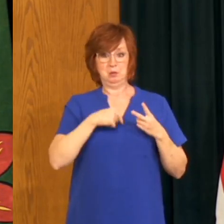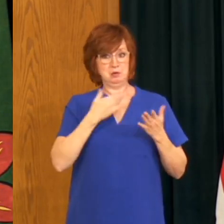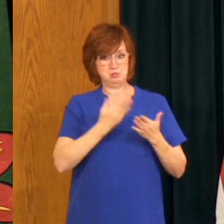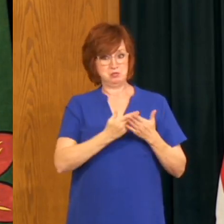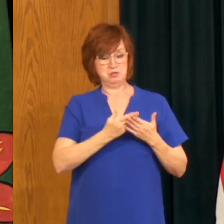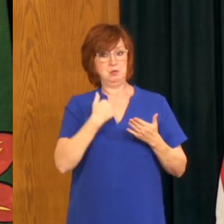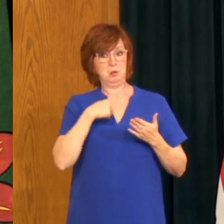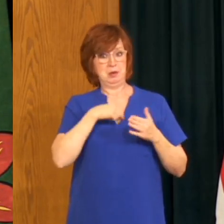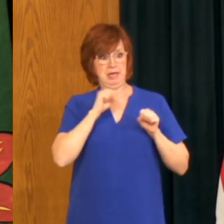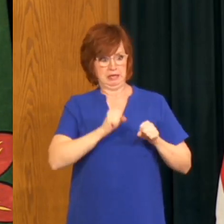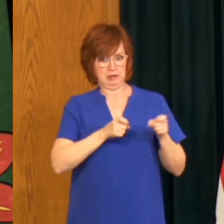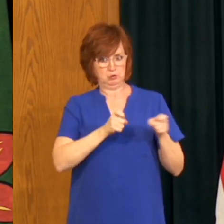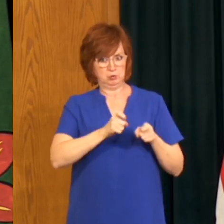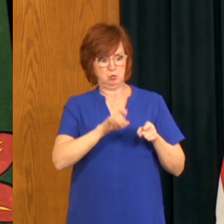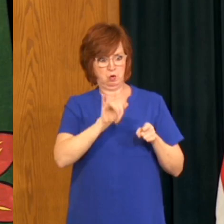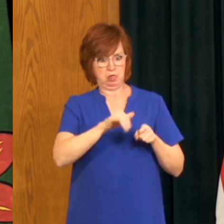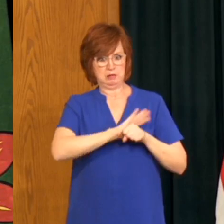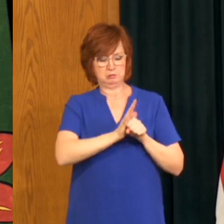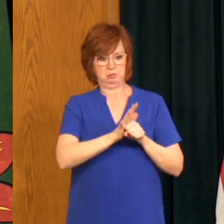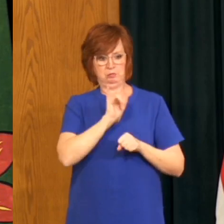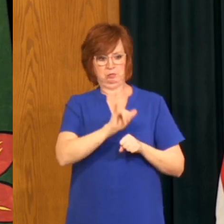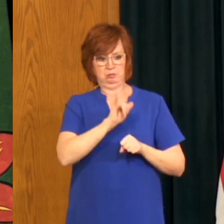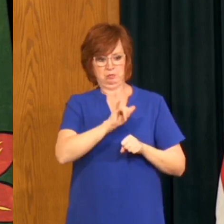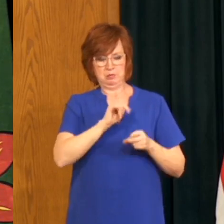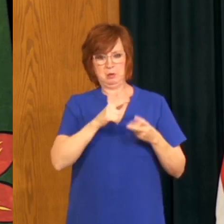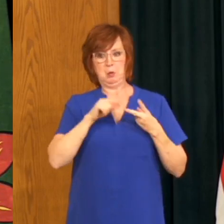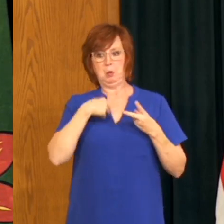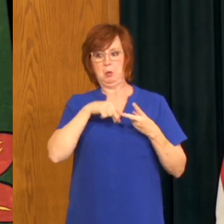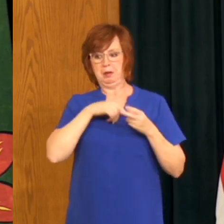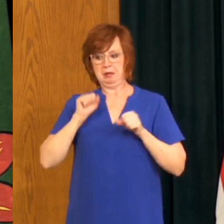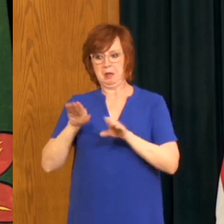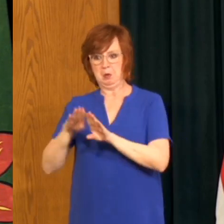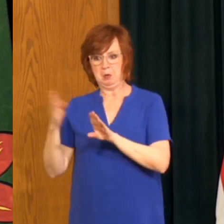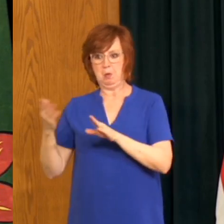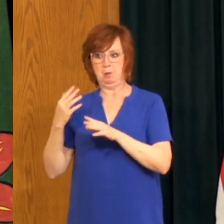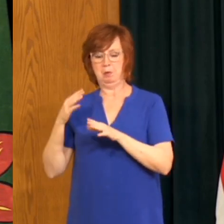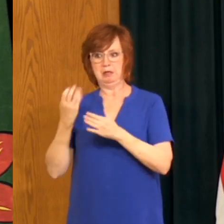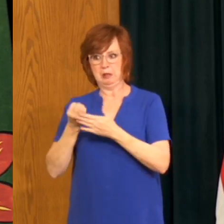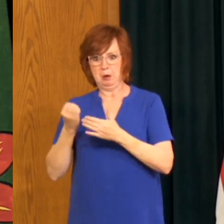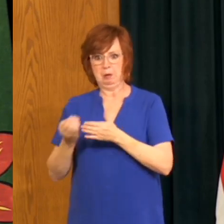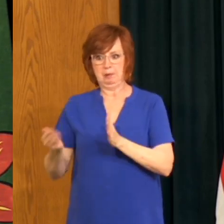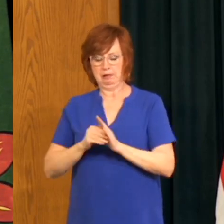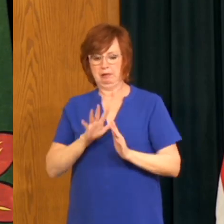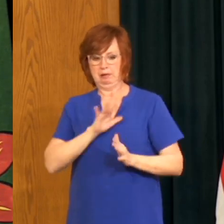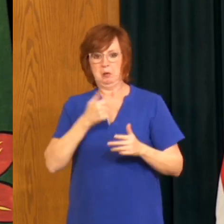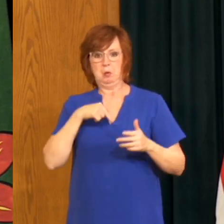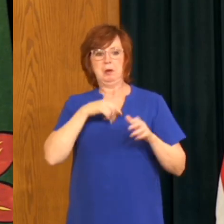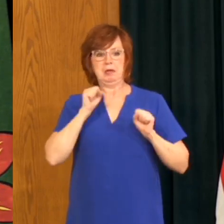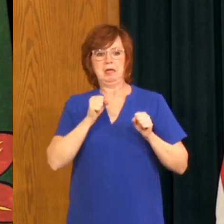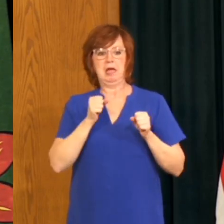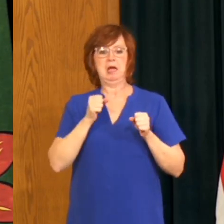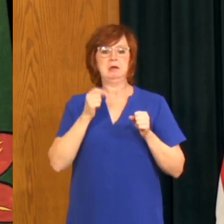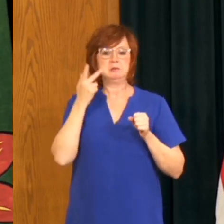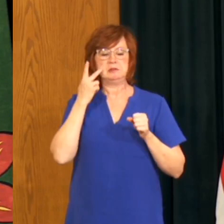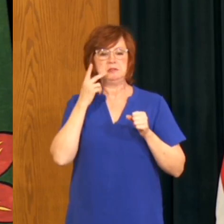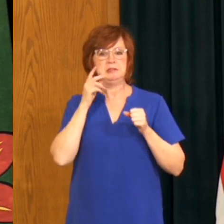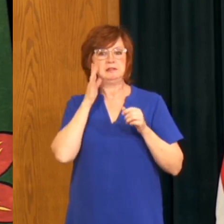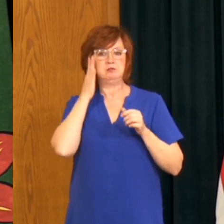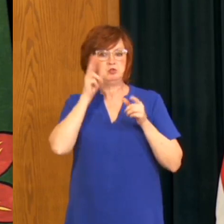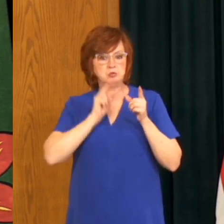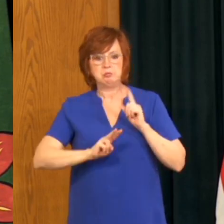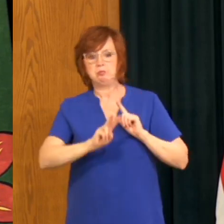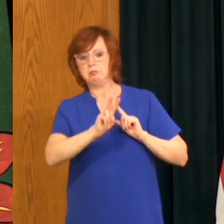control the spread in the future. Today, virtually all businesses in Saskatchewan can be open and they can